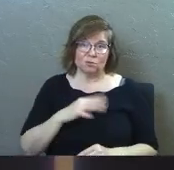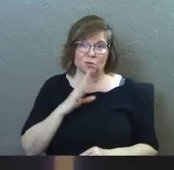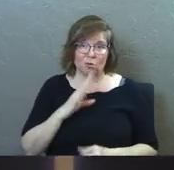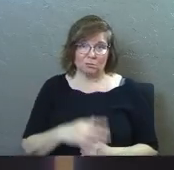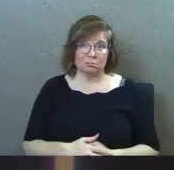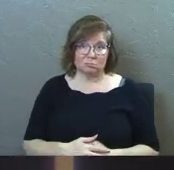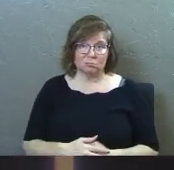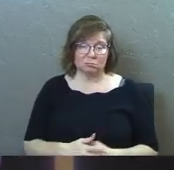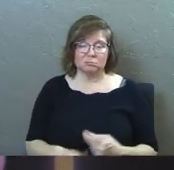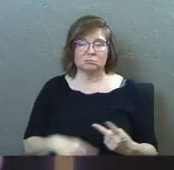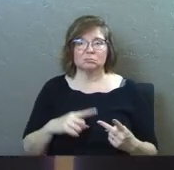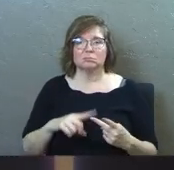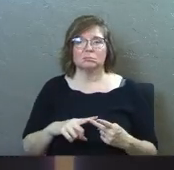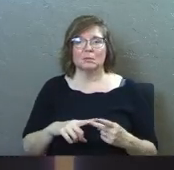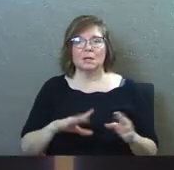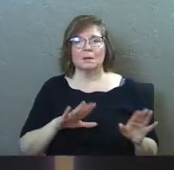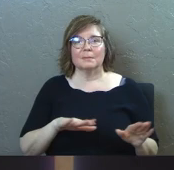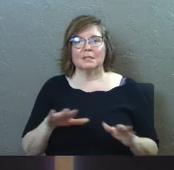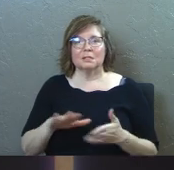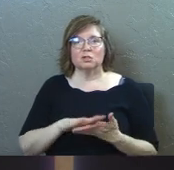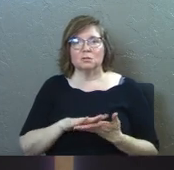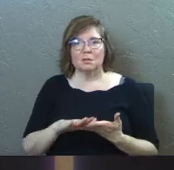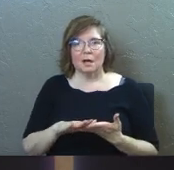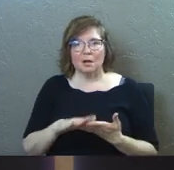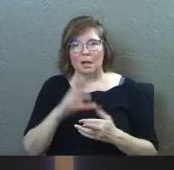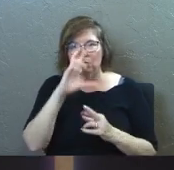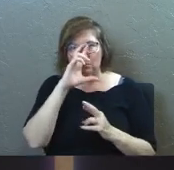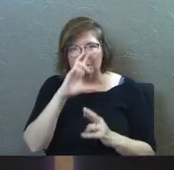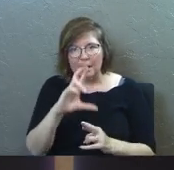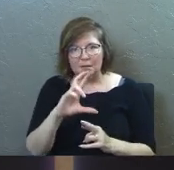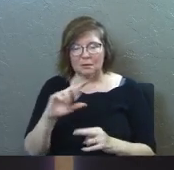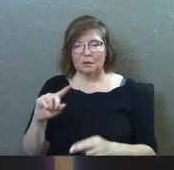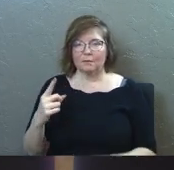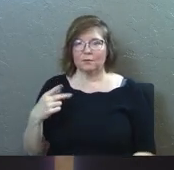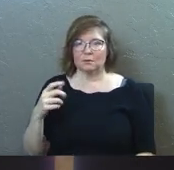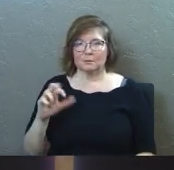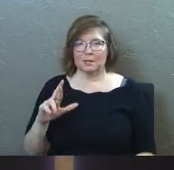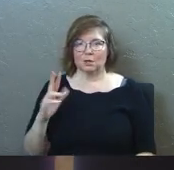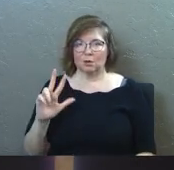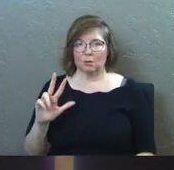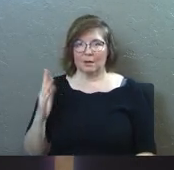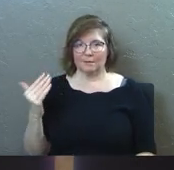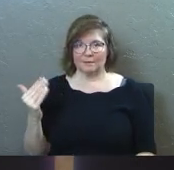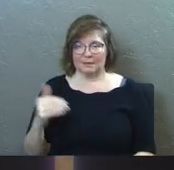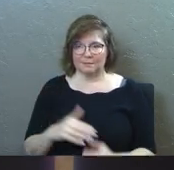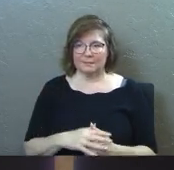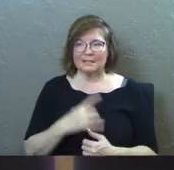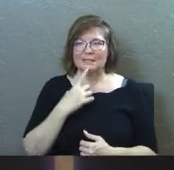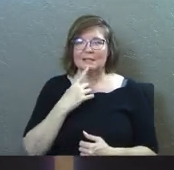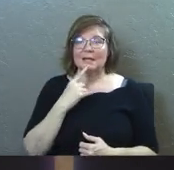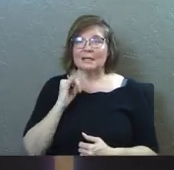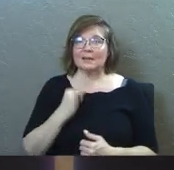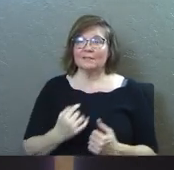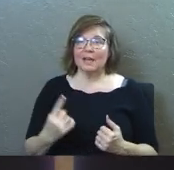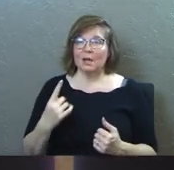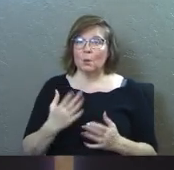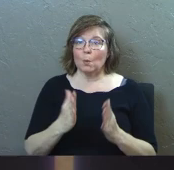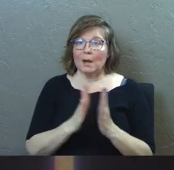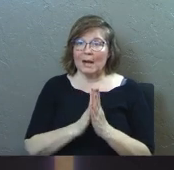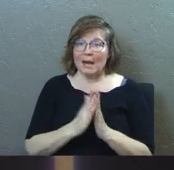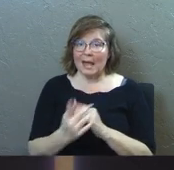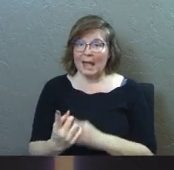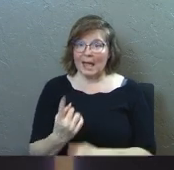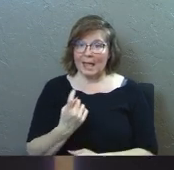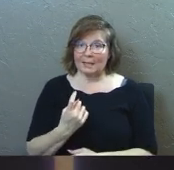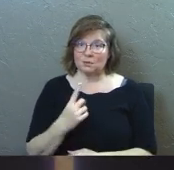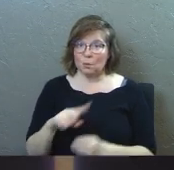talk. Next, be gentle and respectful. This is out of 1 Peter 3:15. It says, if anyone asks